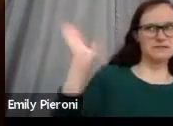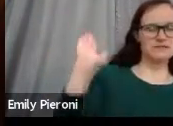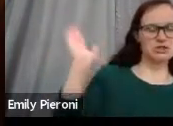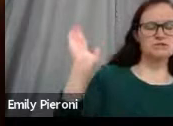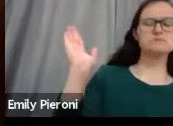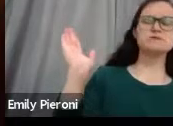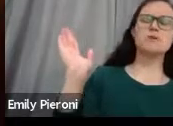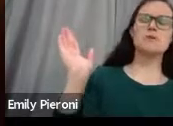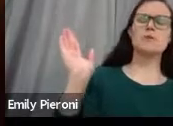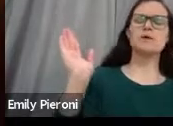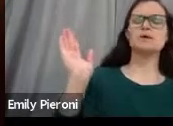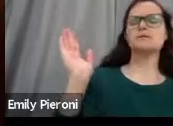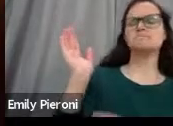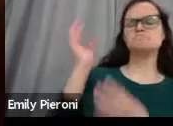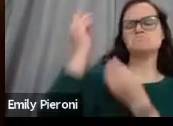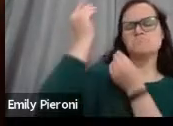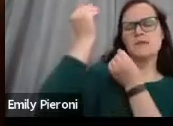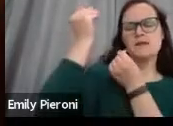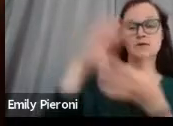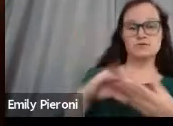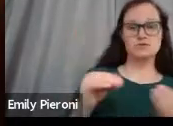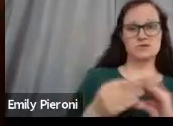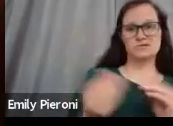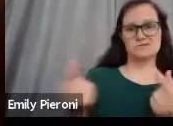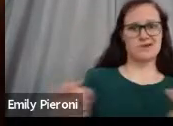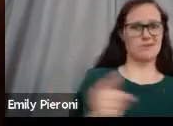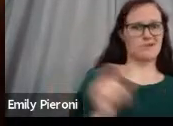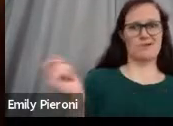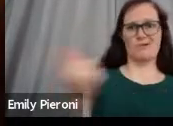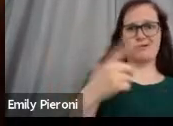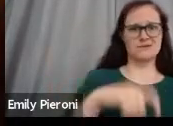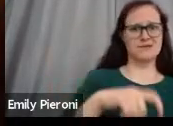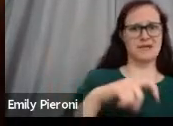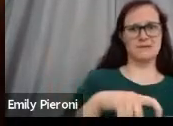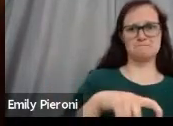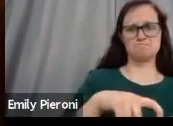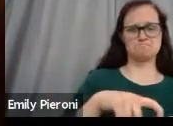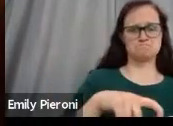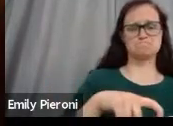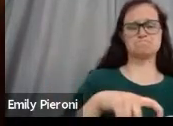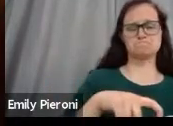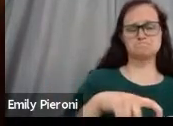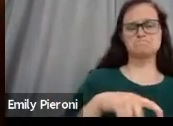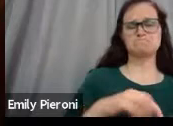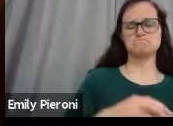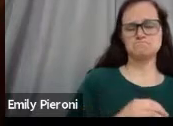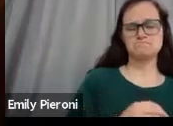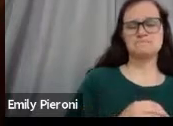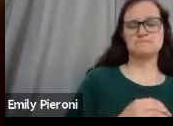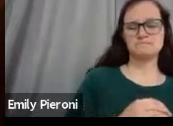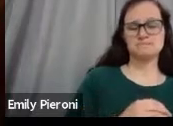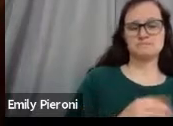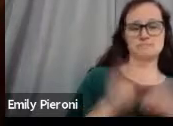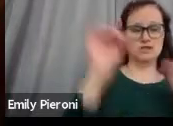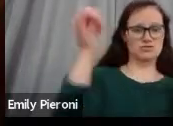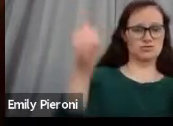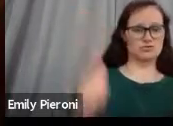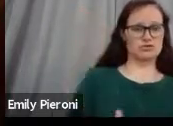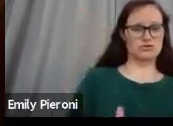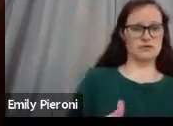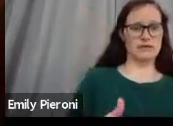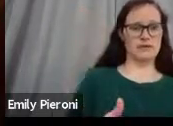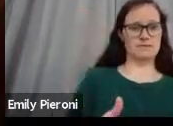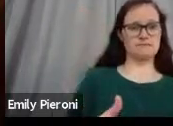about stories, they're happening all the time, and they create and shape and transform our